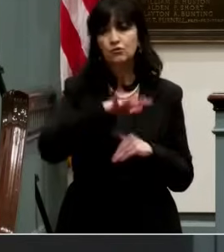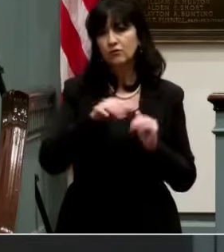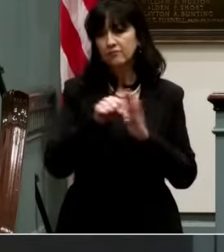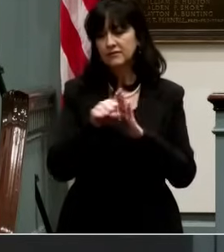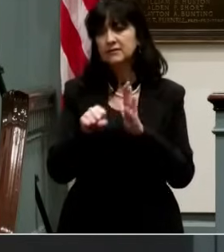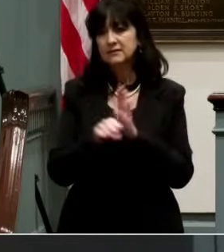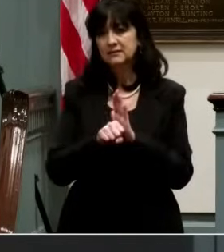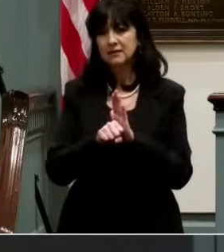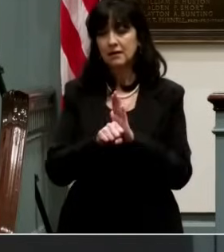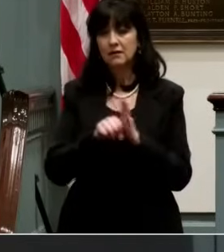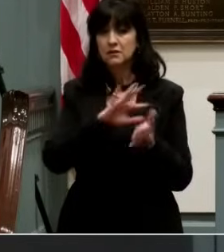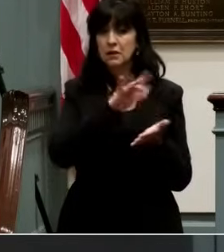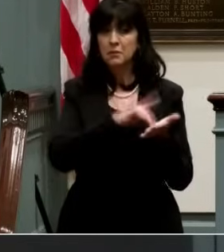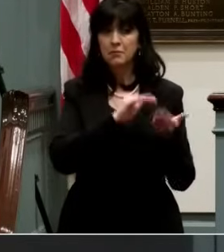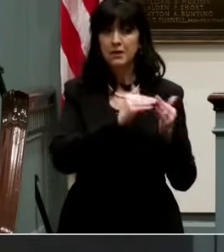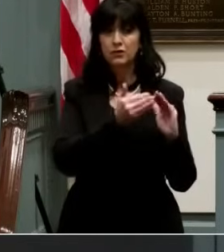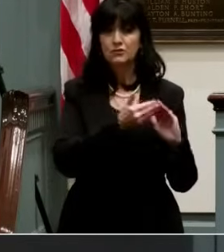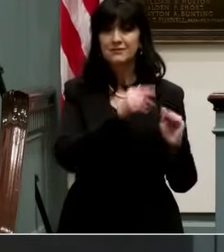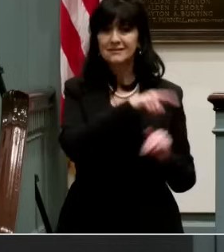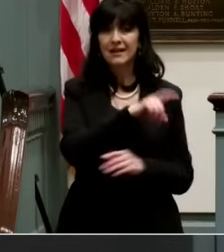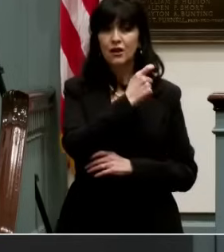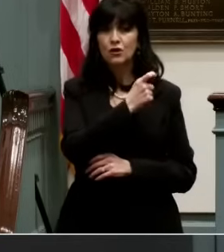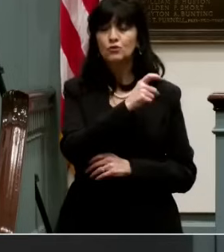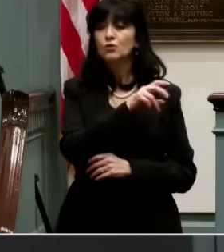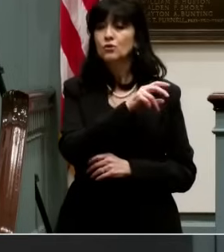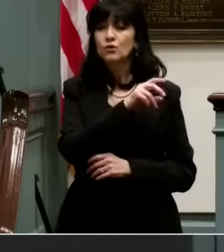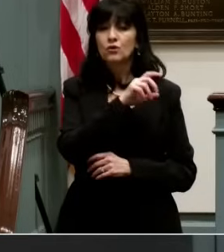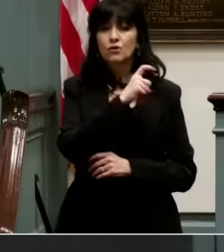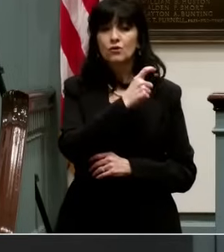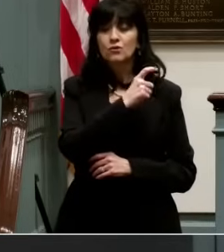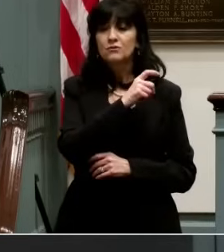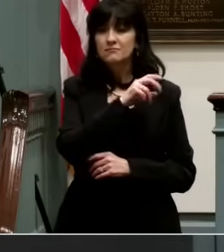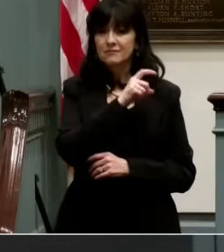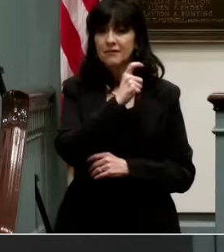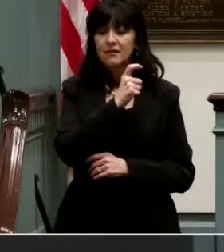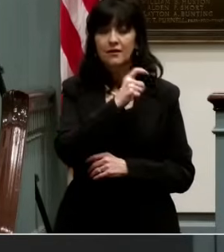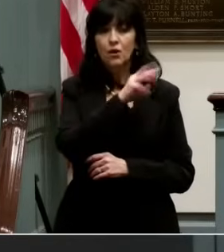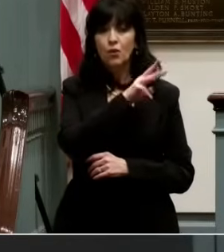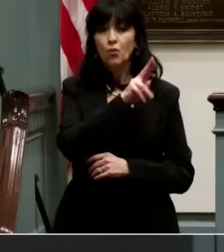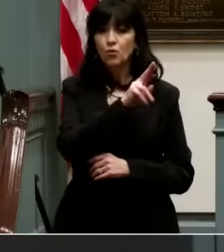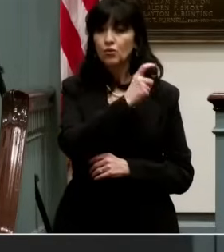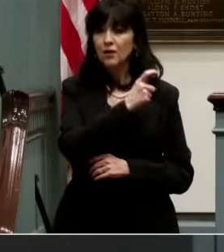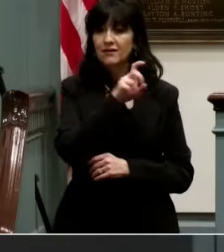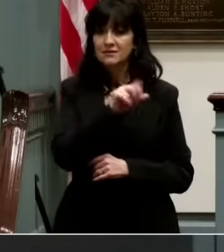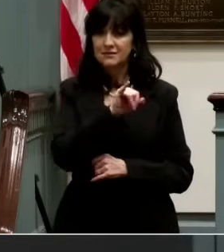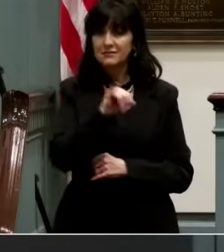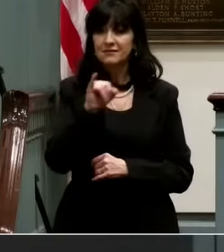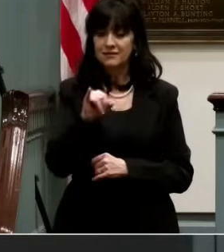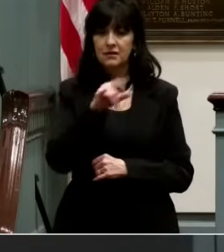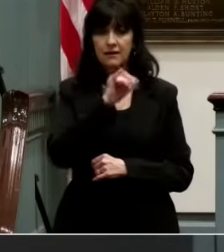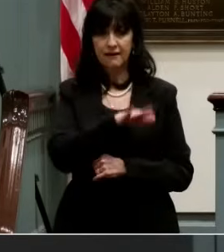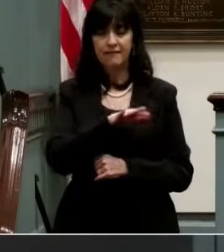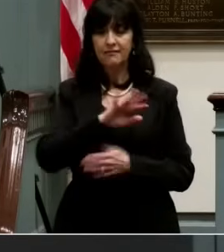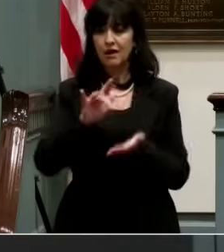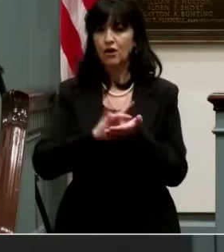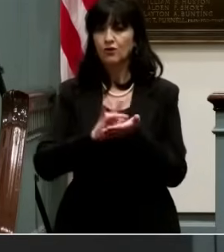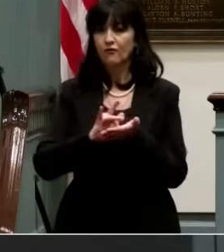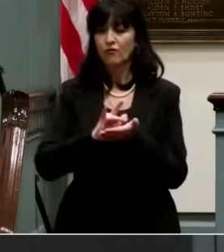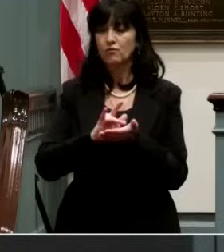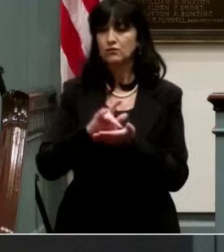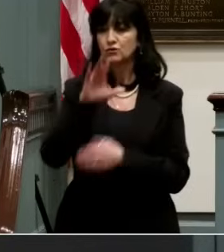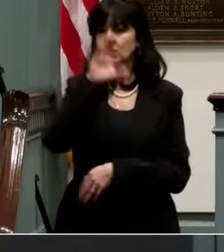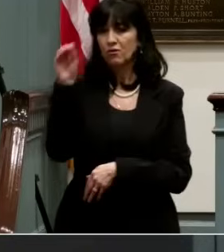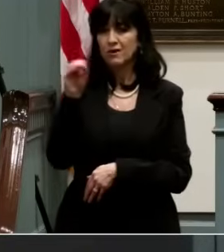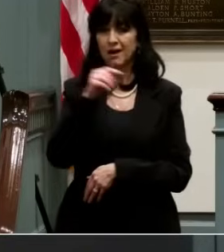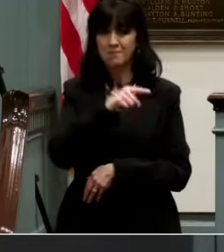In Middletown, Wooshie SDA broke ground on a 190-acre, pharmaceutical manufacturing campus